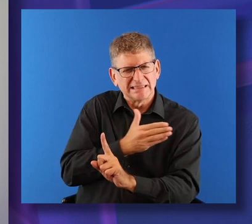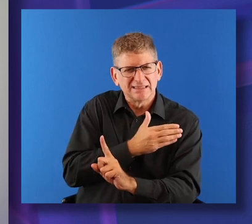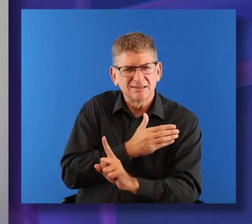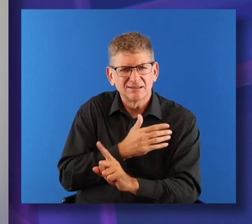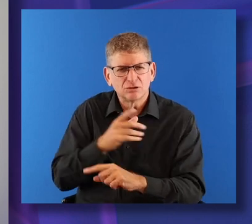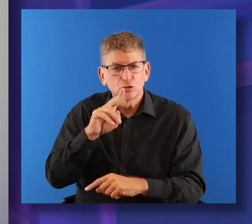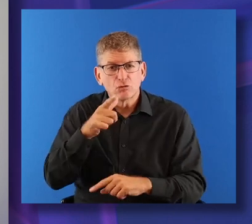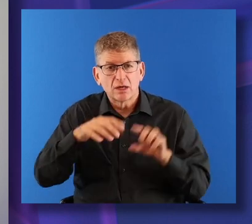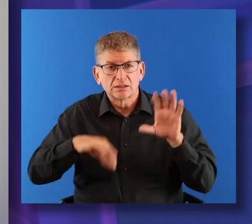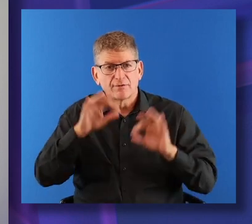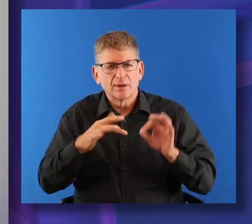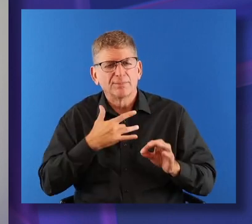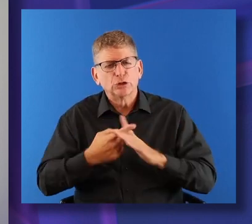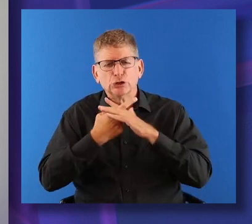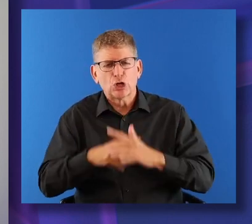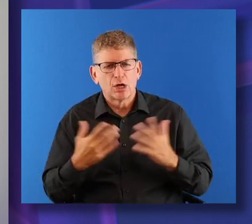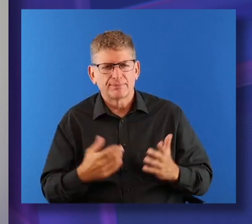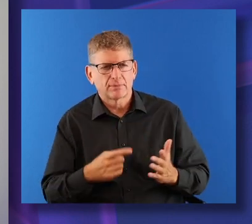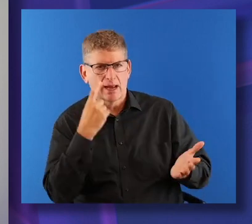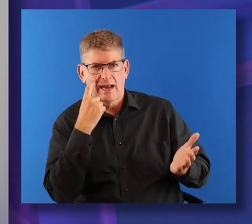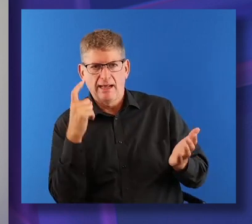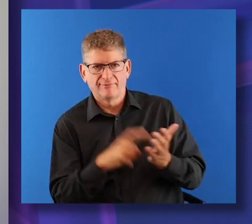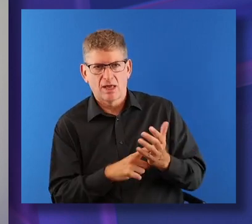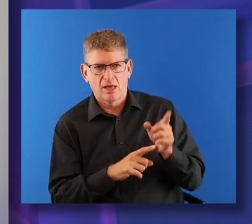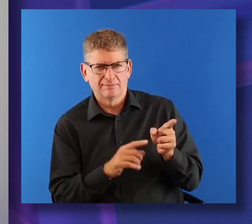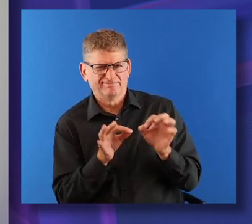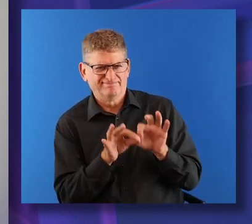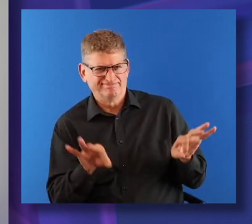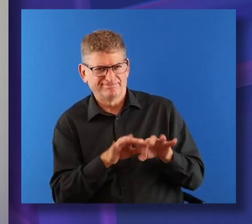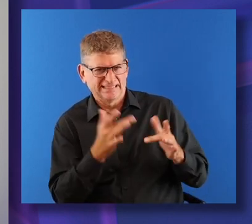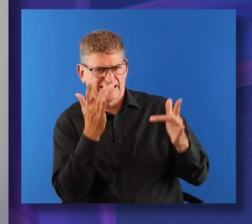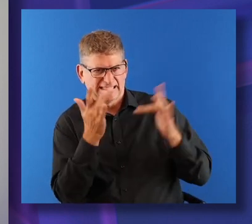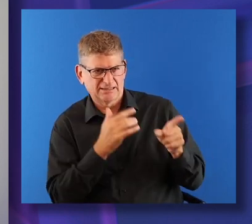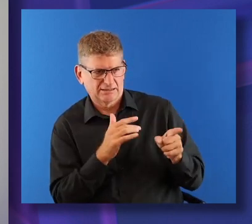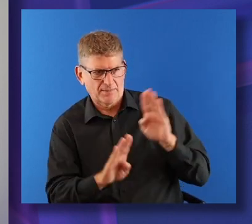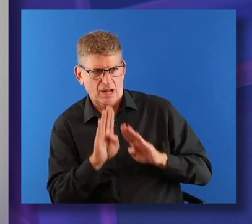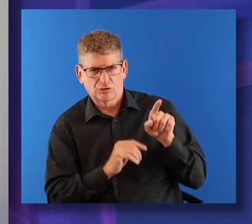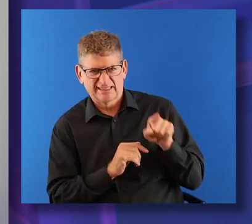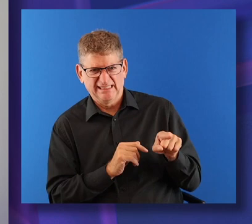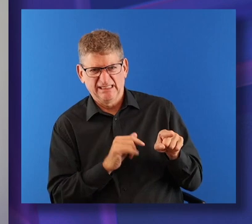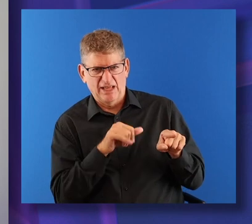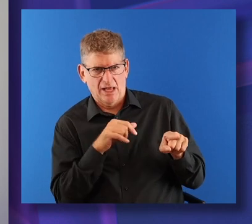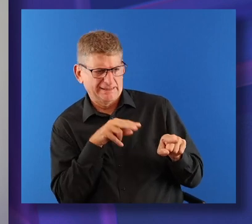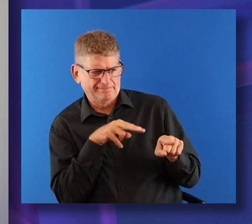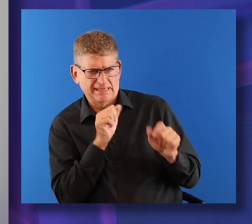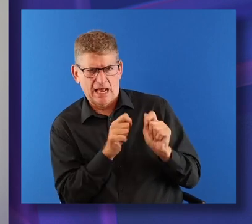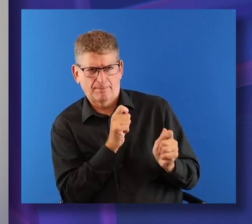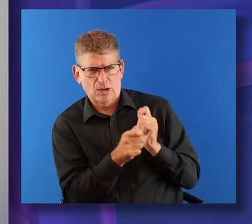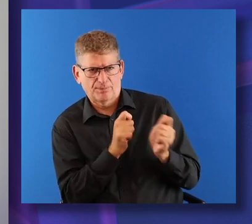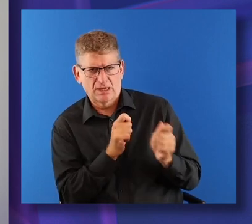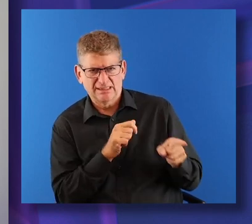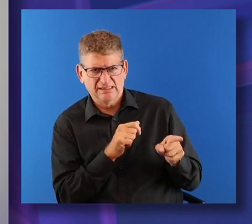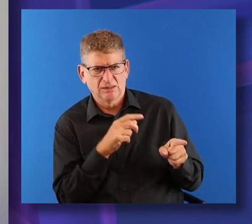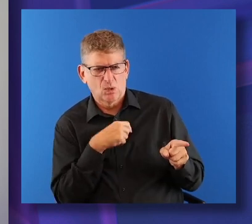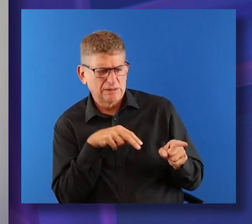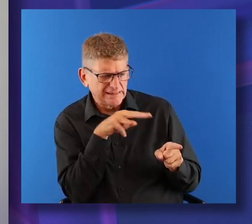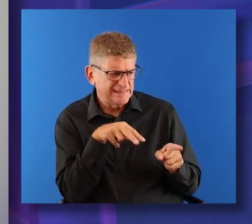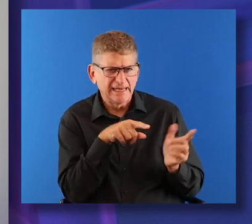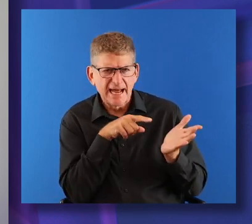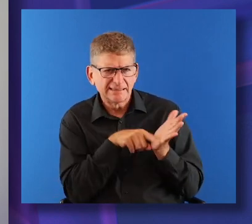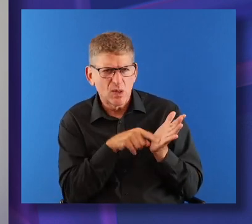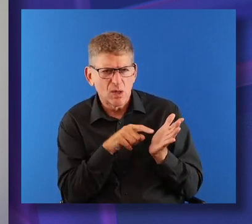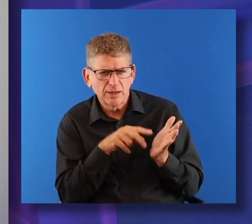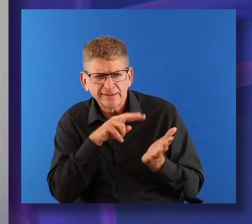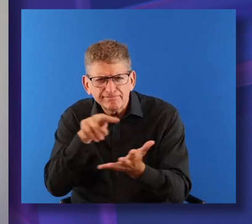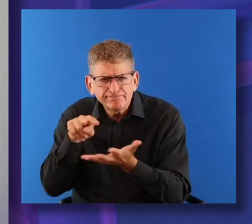usually starts by identifying a key piece of the disease biology that we can manipulate, and we explore whether revving that up or